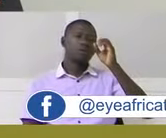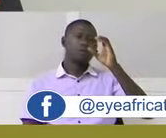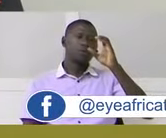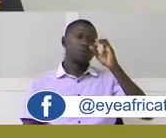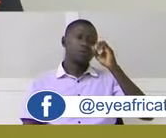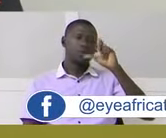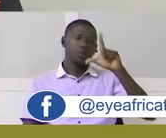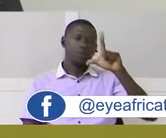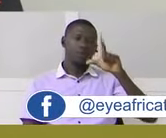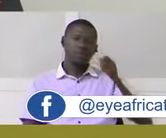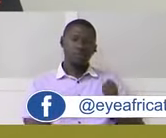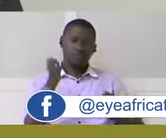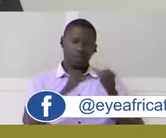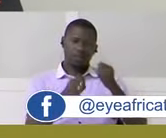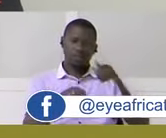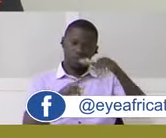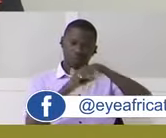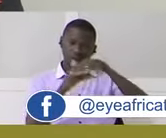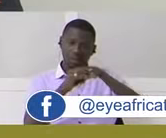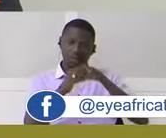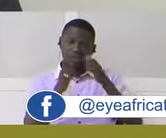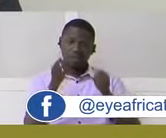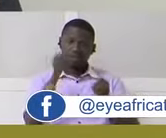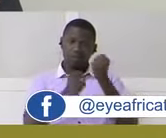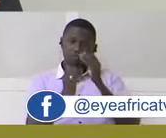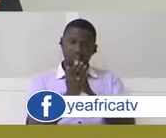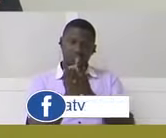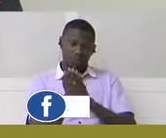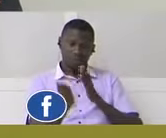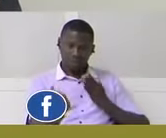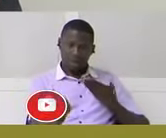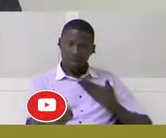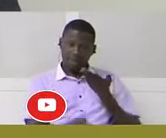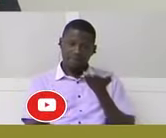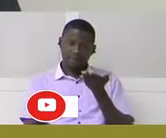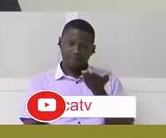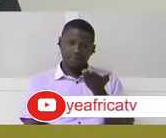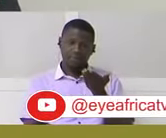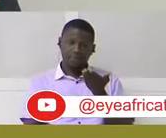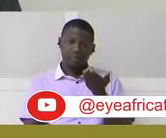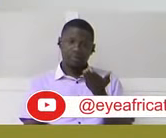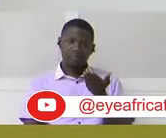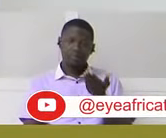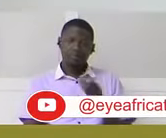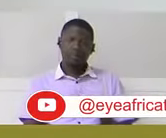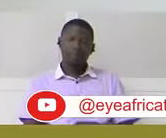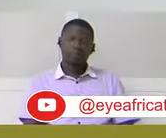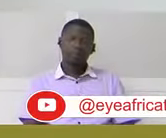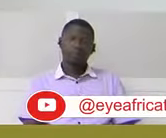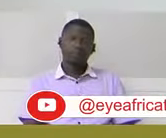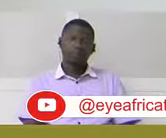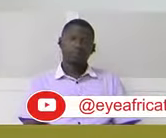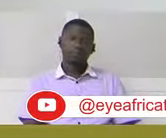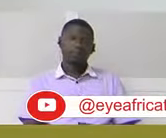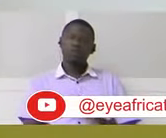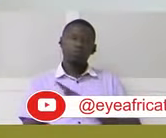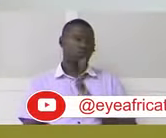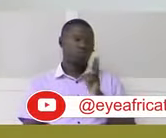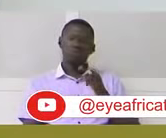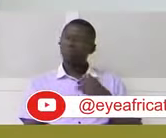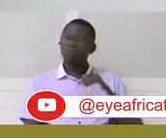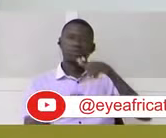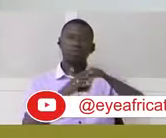convoy? Ni accident do men ke Lamin protocol moto da be convoy konole ba. Protocol vehicle was not part of the